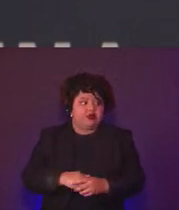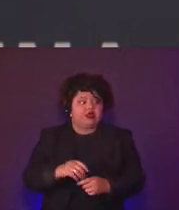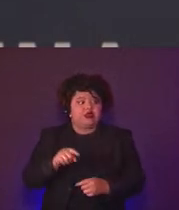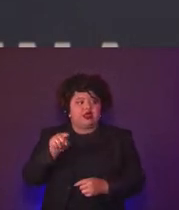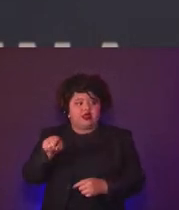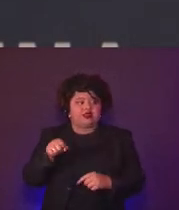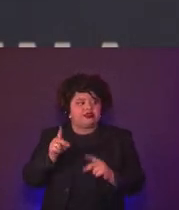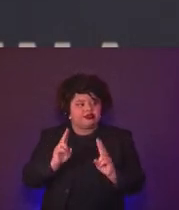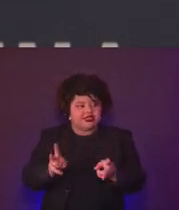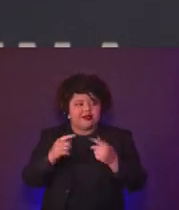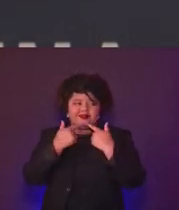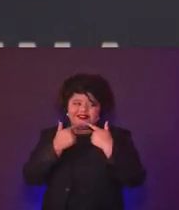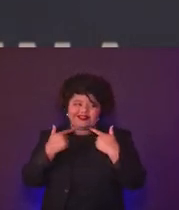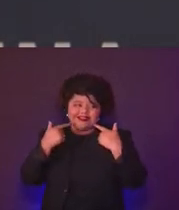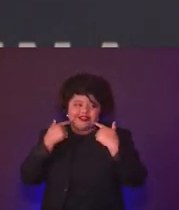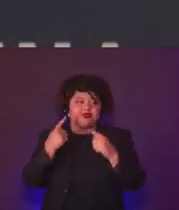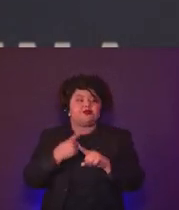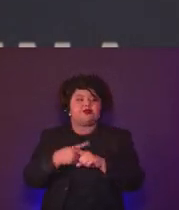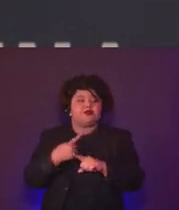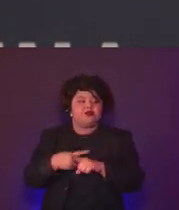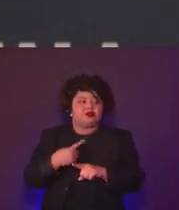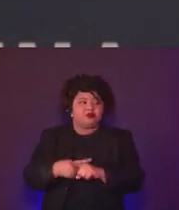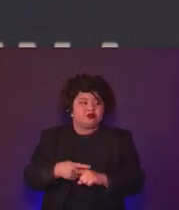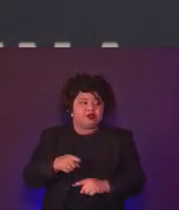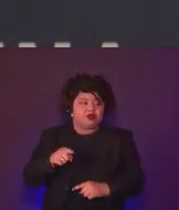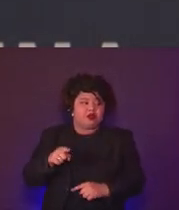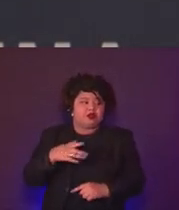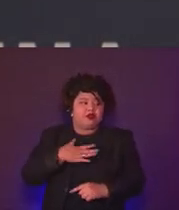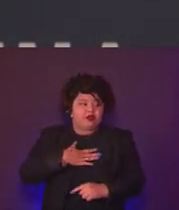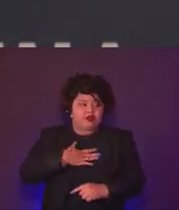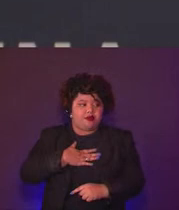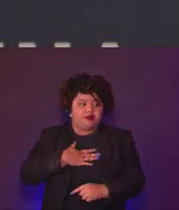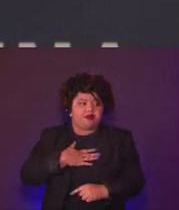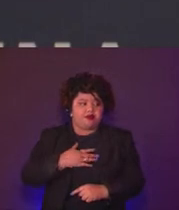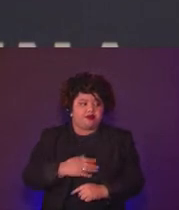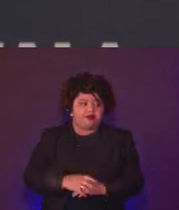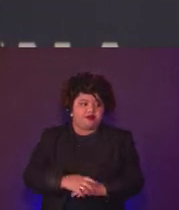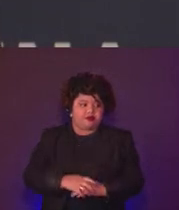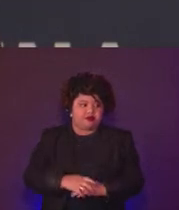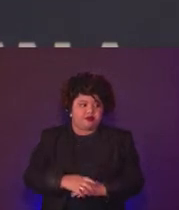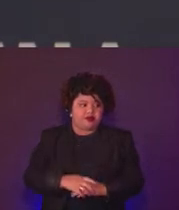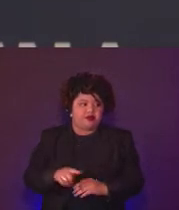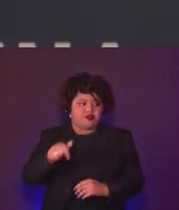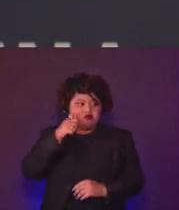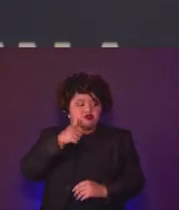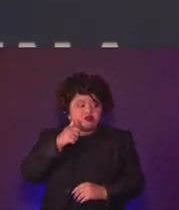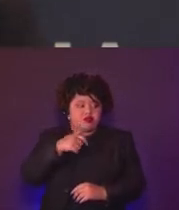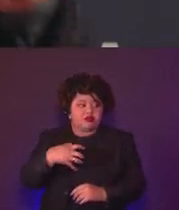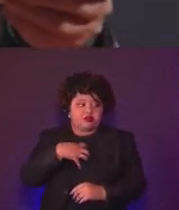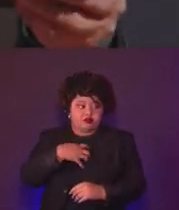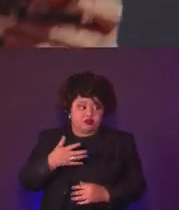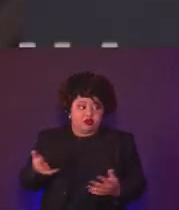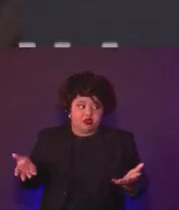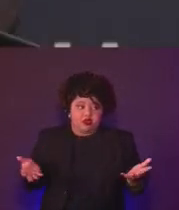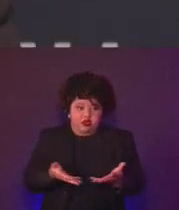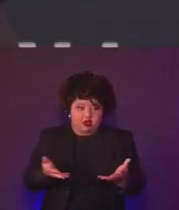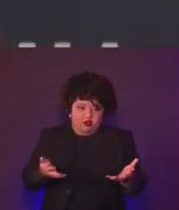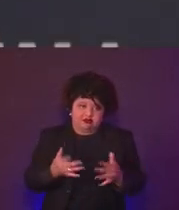interview because she's very skilled in not showing up in pics. So, Jennifer, now that I got you flanked, please applaud